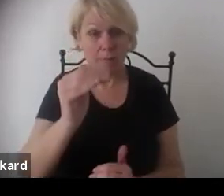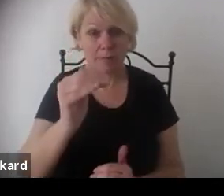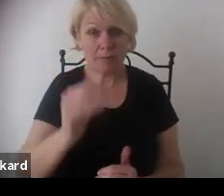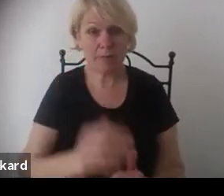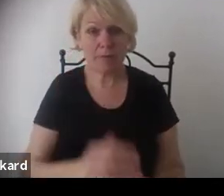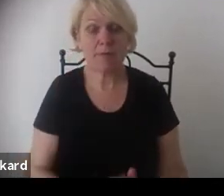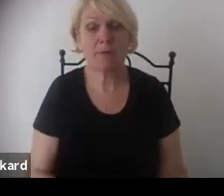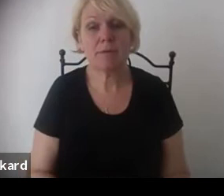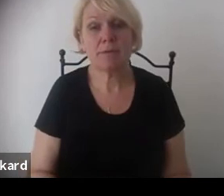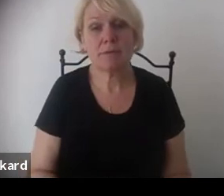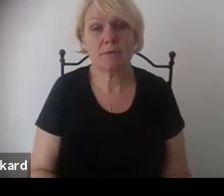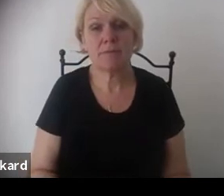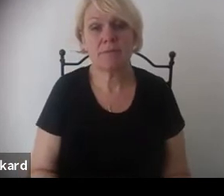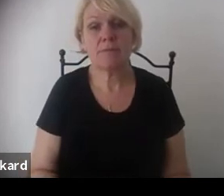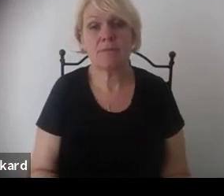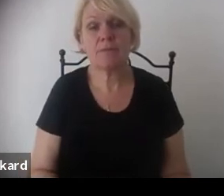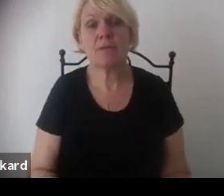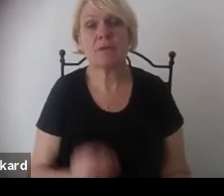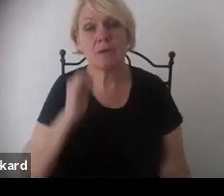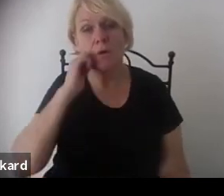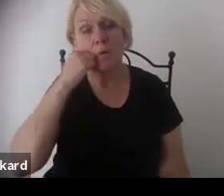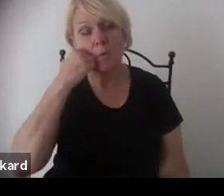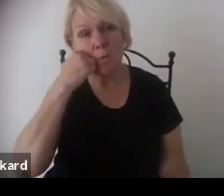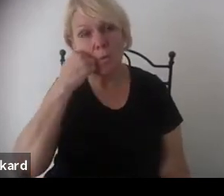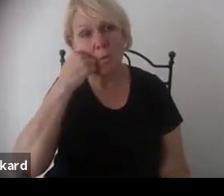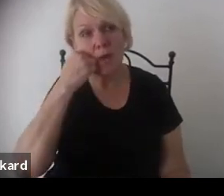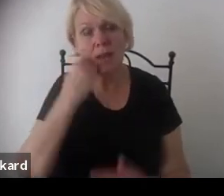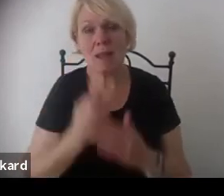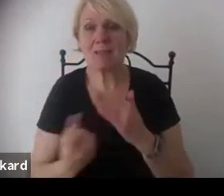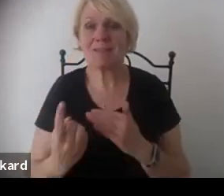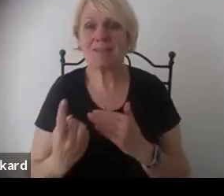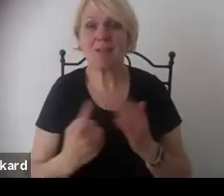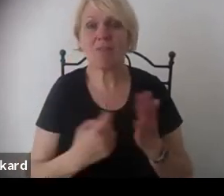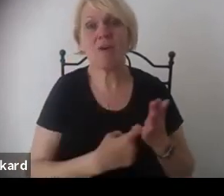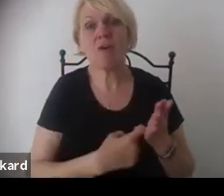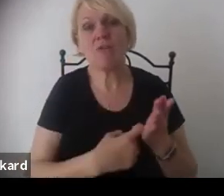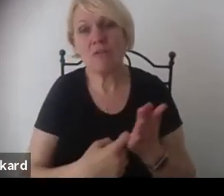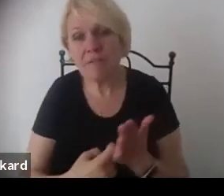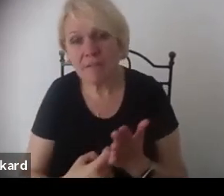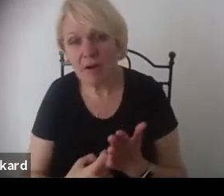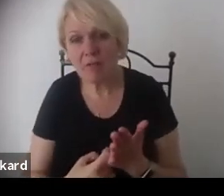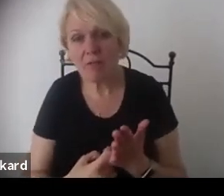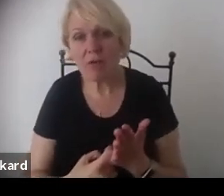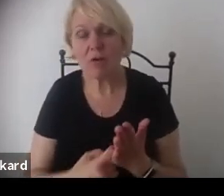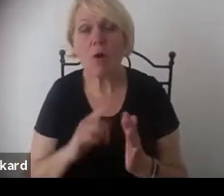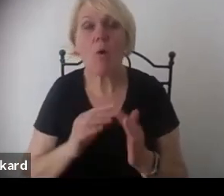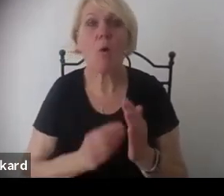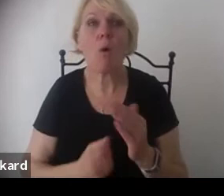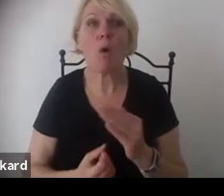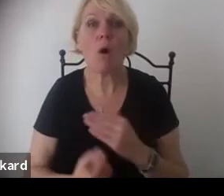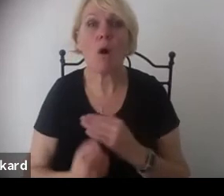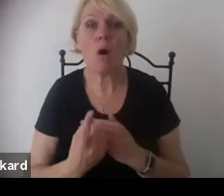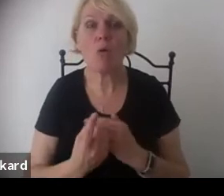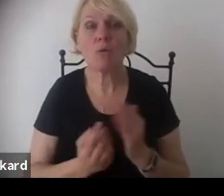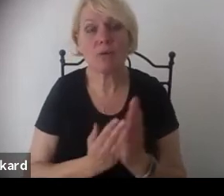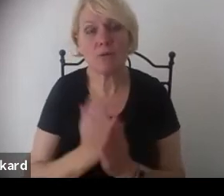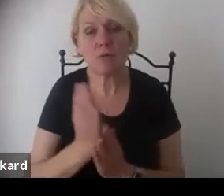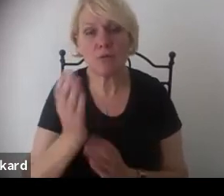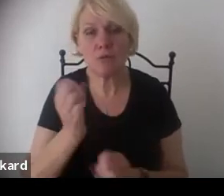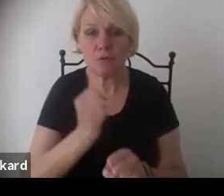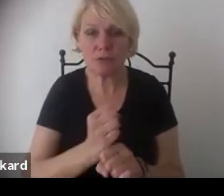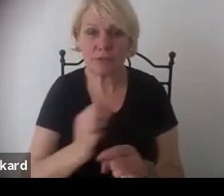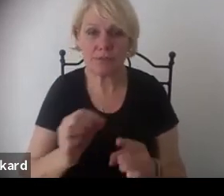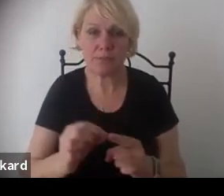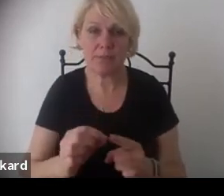if so, will self-referral occur, or absolutely is it only through GP? You might have covered that. It might be worth